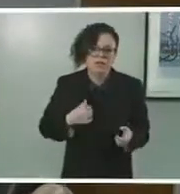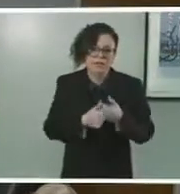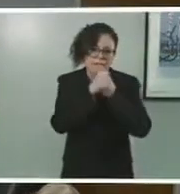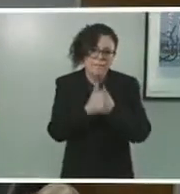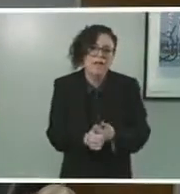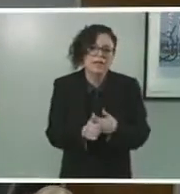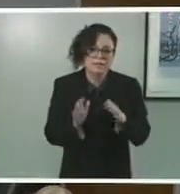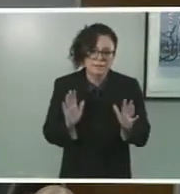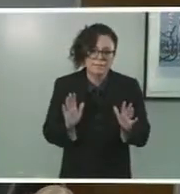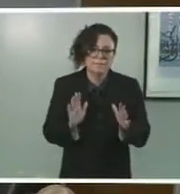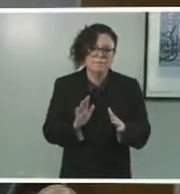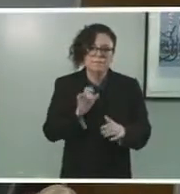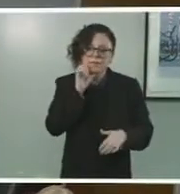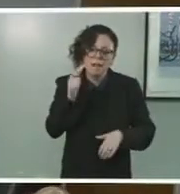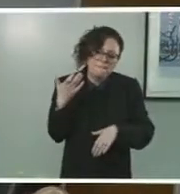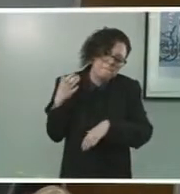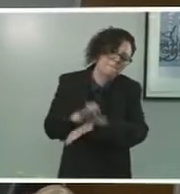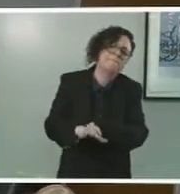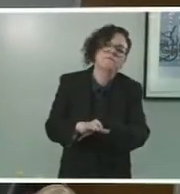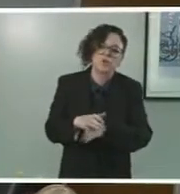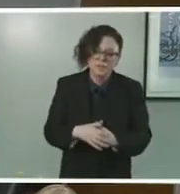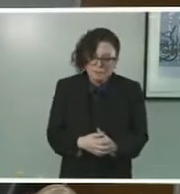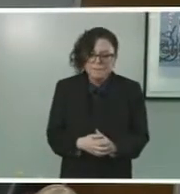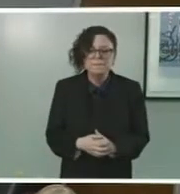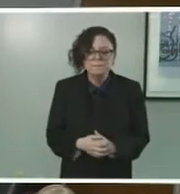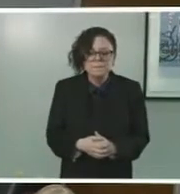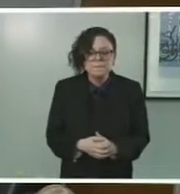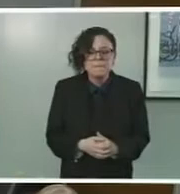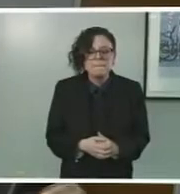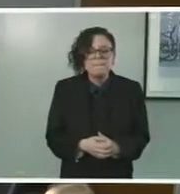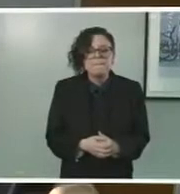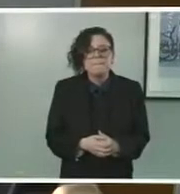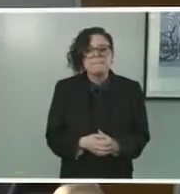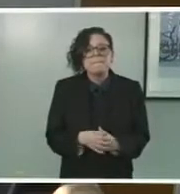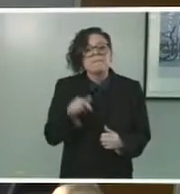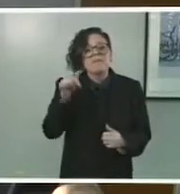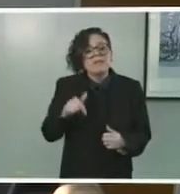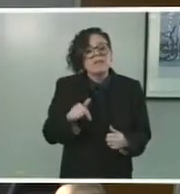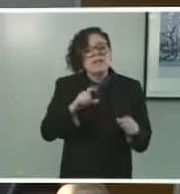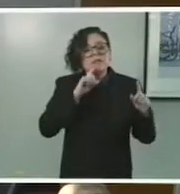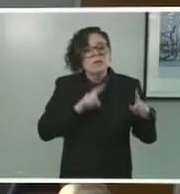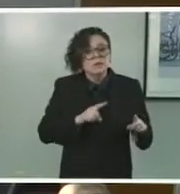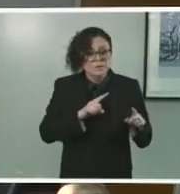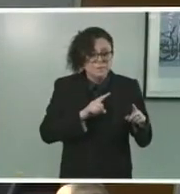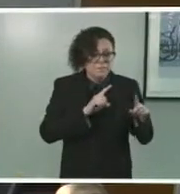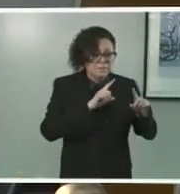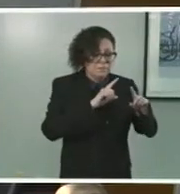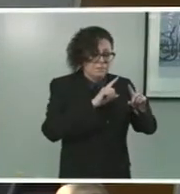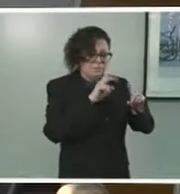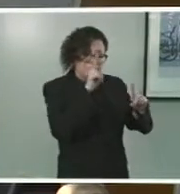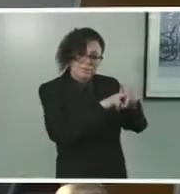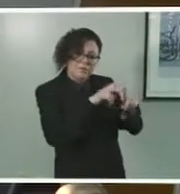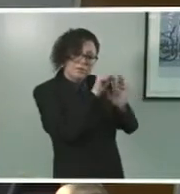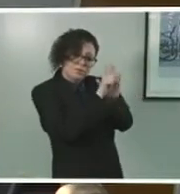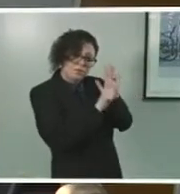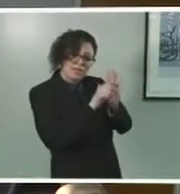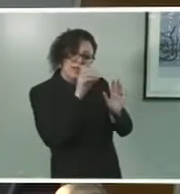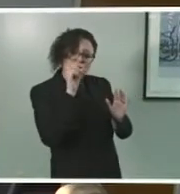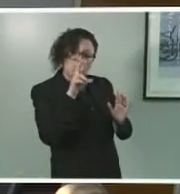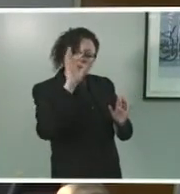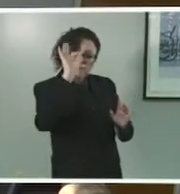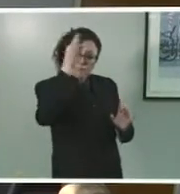Okay. Does this order apply to state or federal employees? No. There's a government